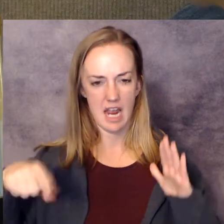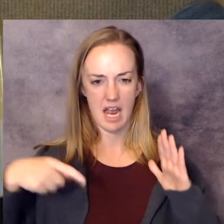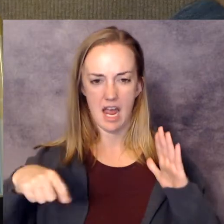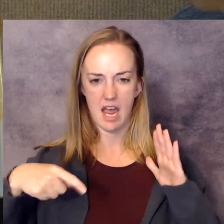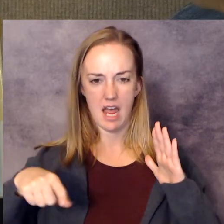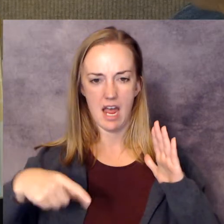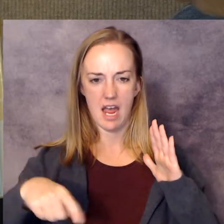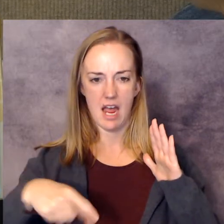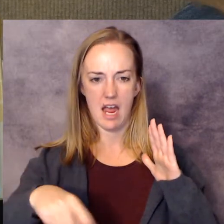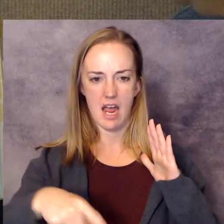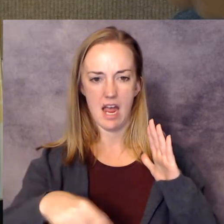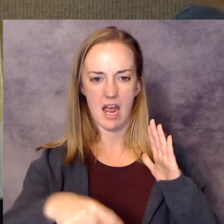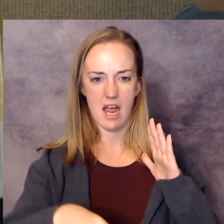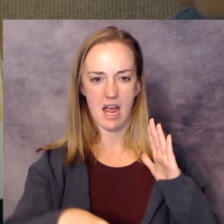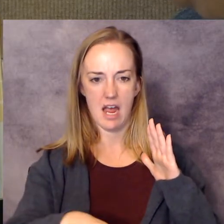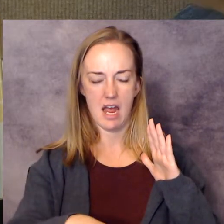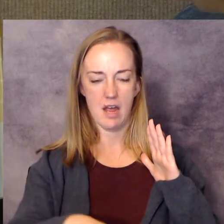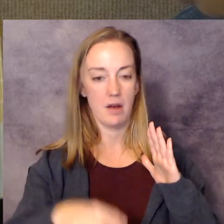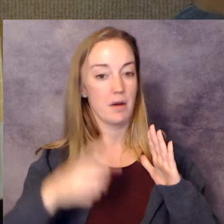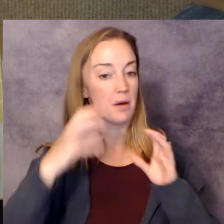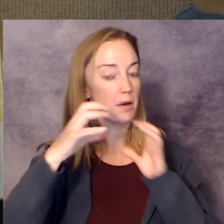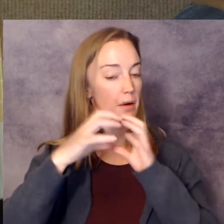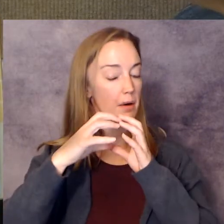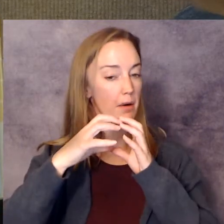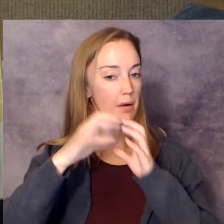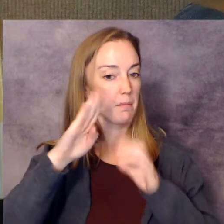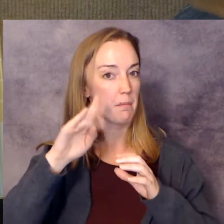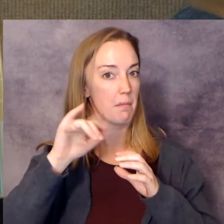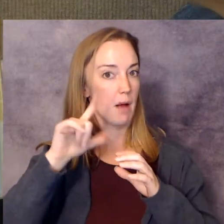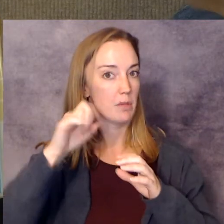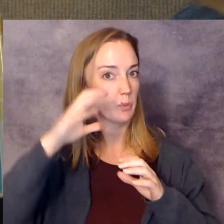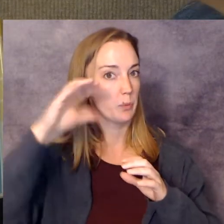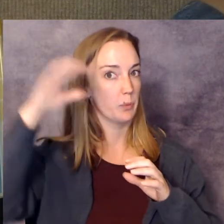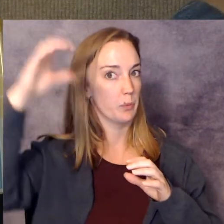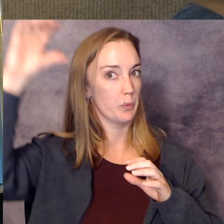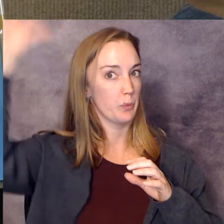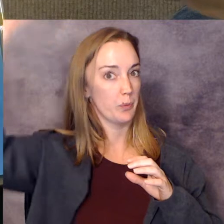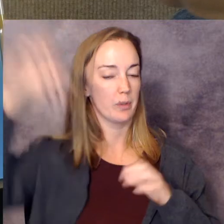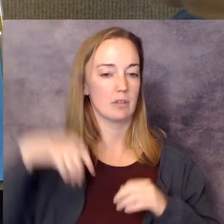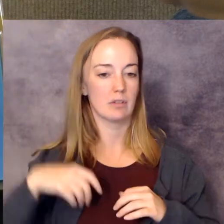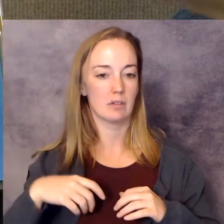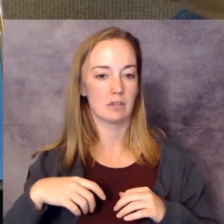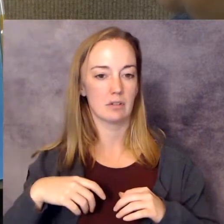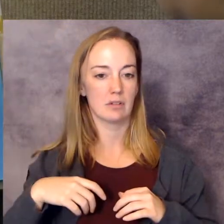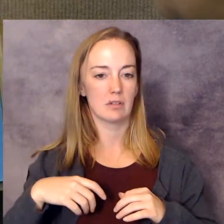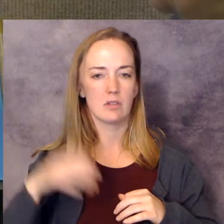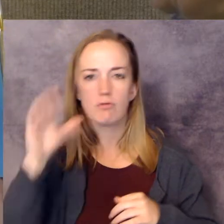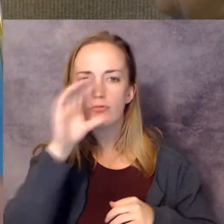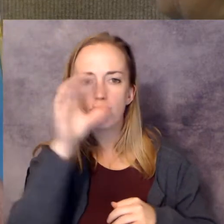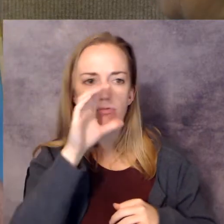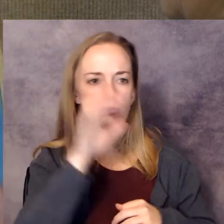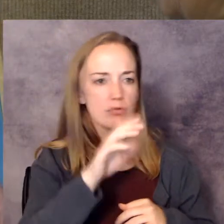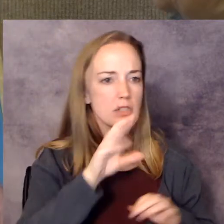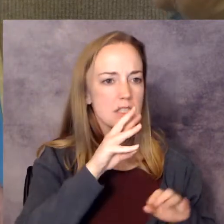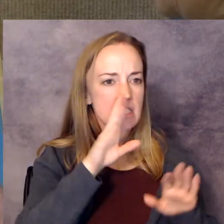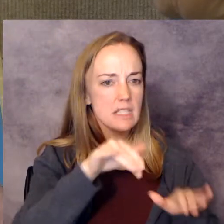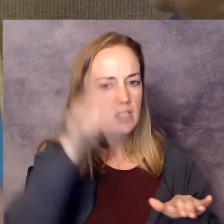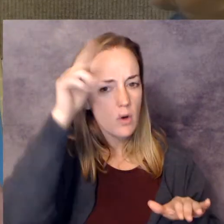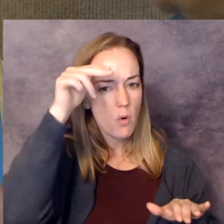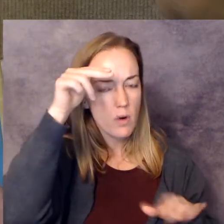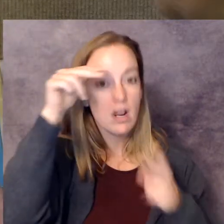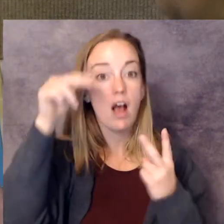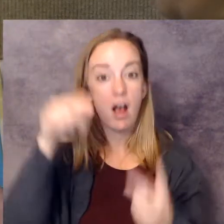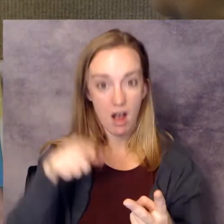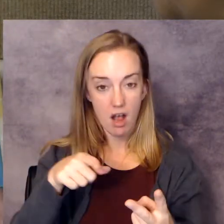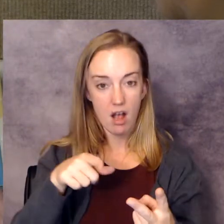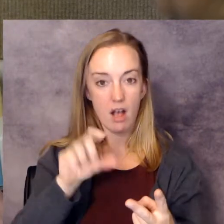Down, down, down he goes. Up, up, up go the bubbles. Pete looks for a seahorse. He sees